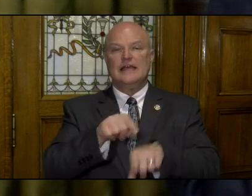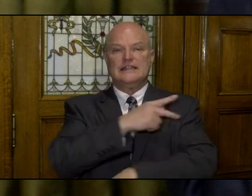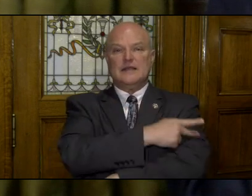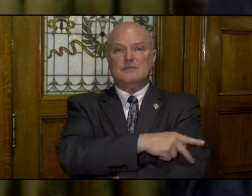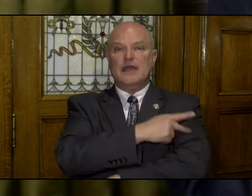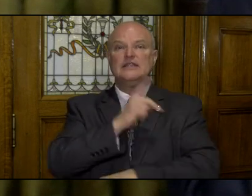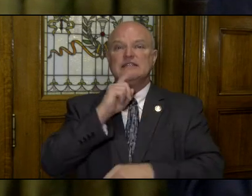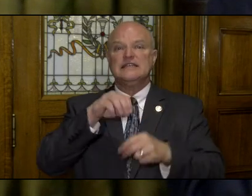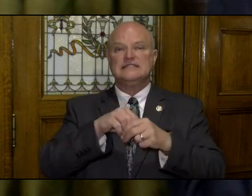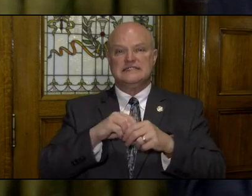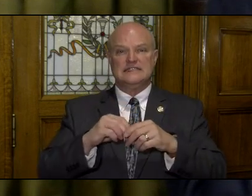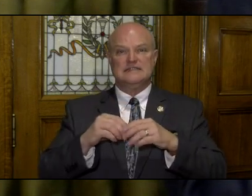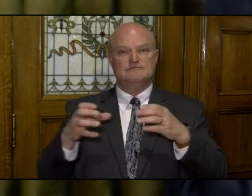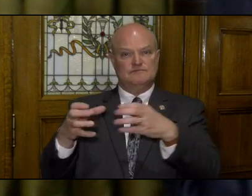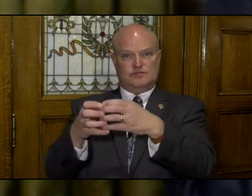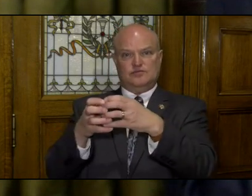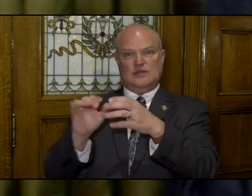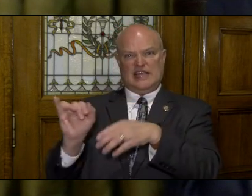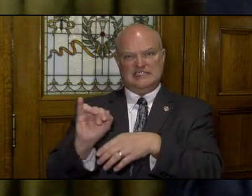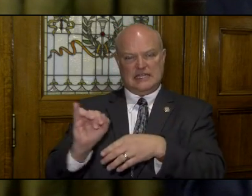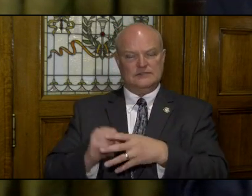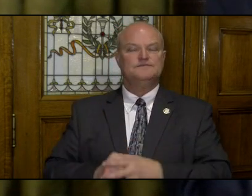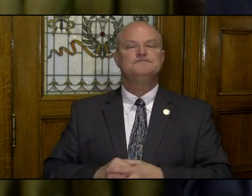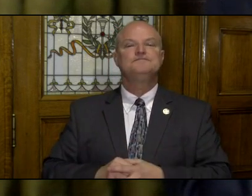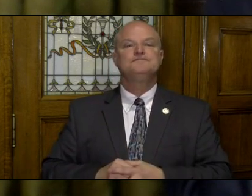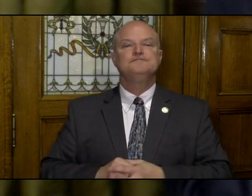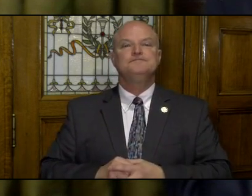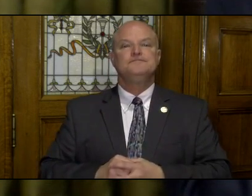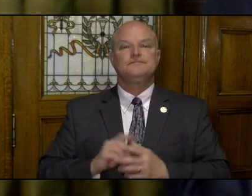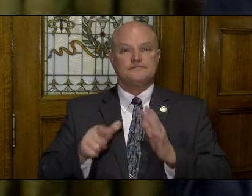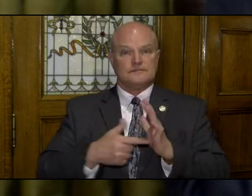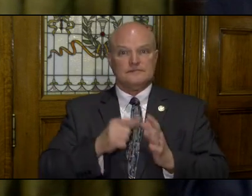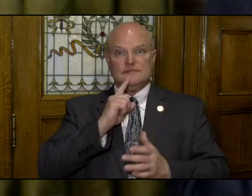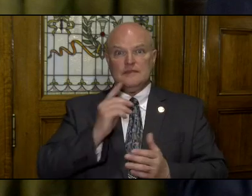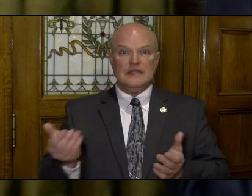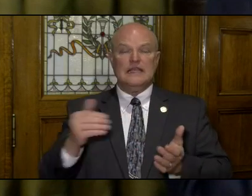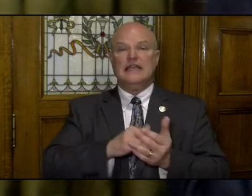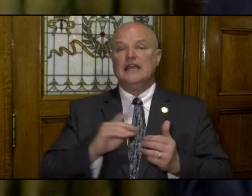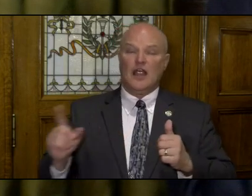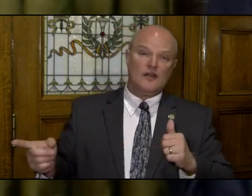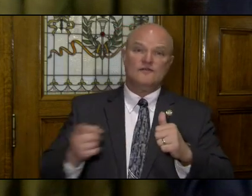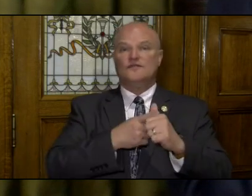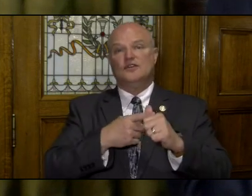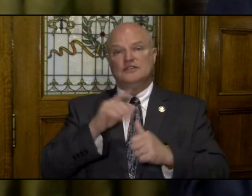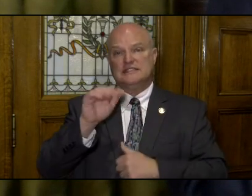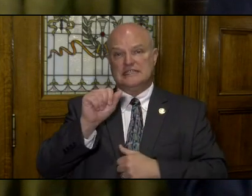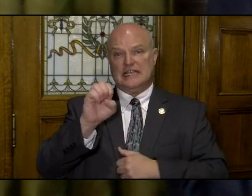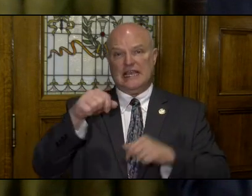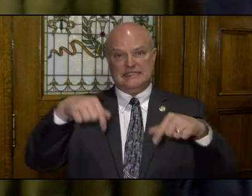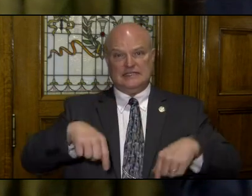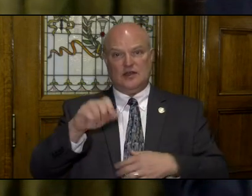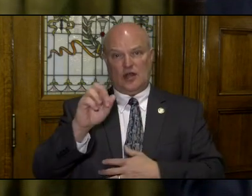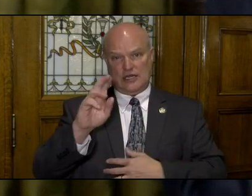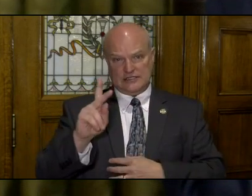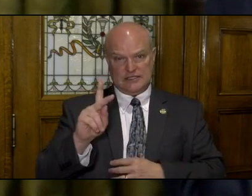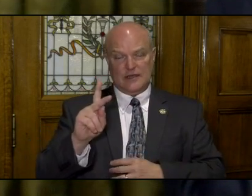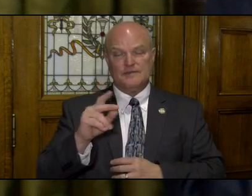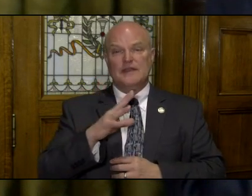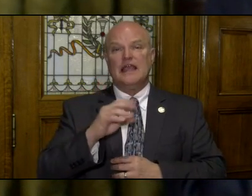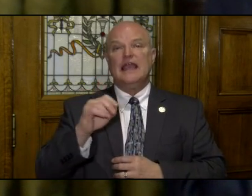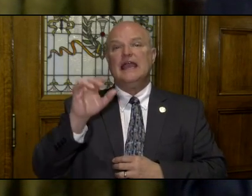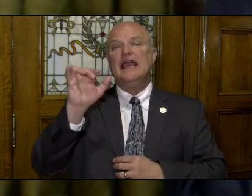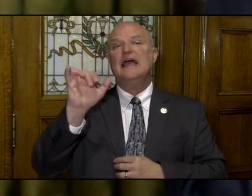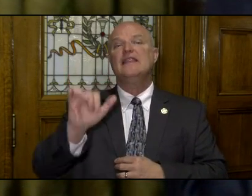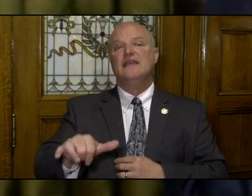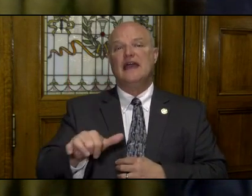patient is in isolation. But this is, again, our first case in Arkansas, and